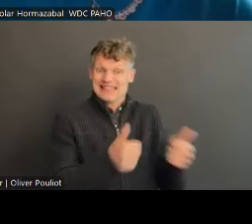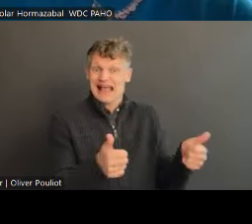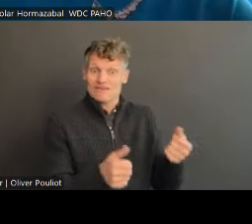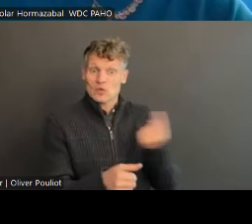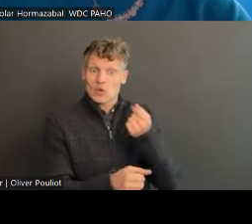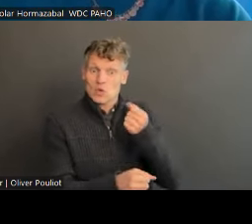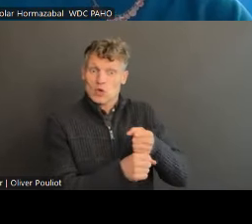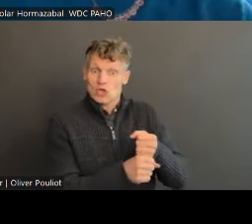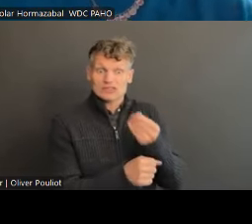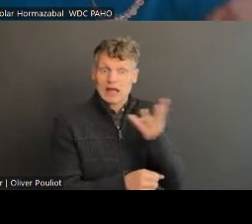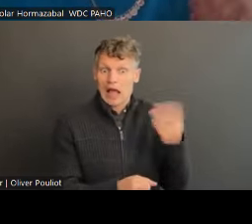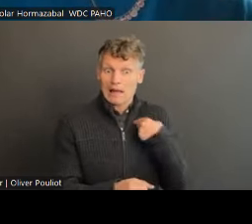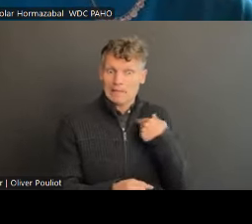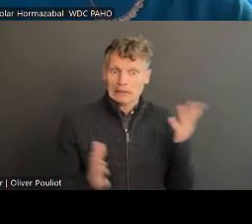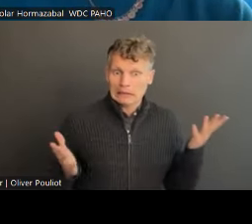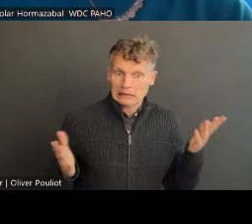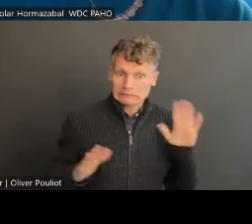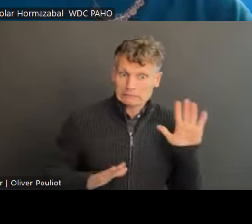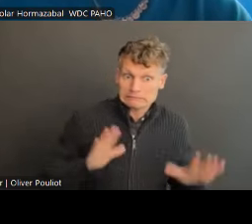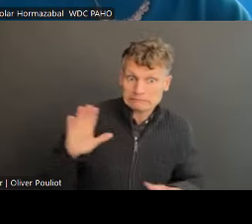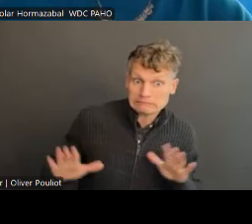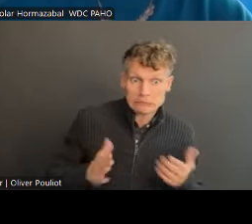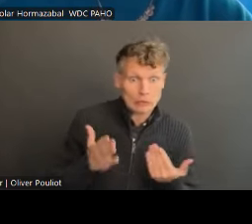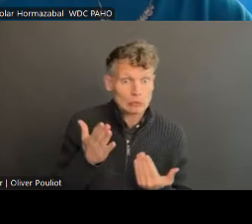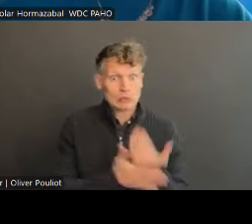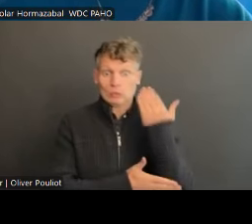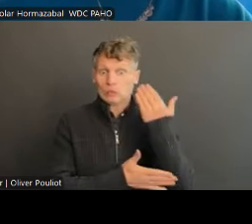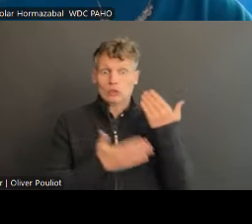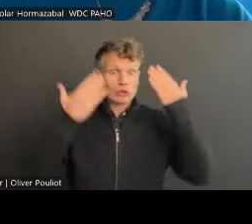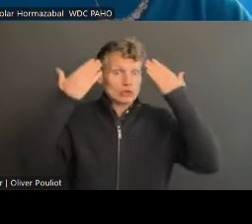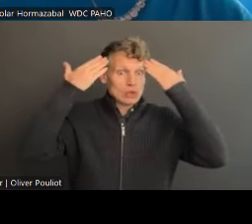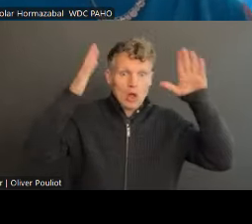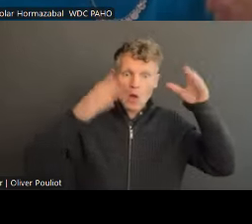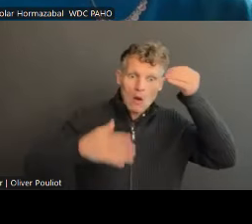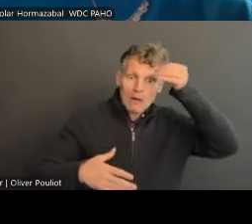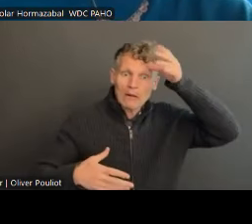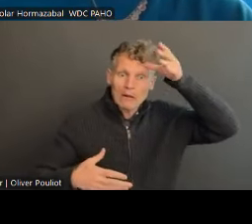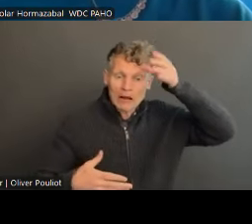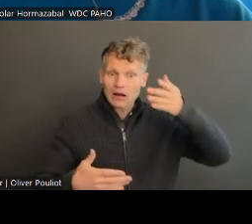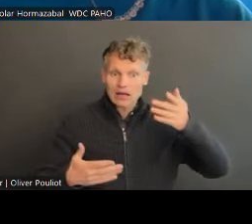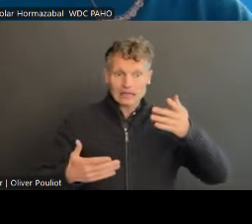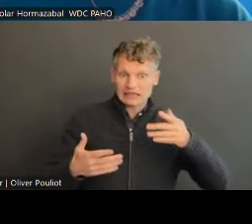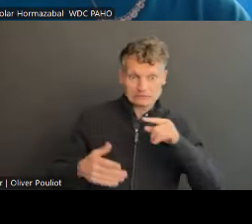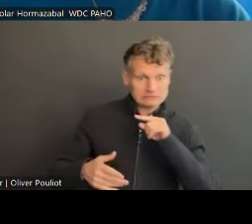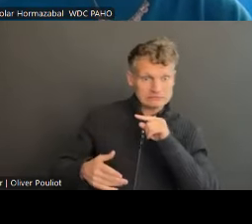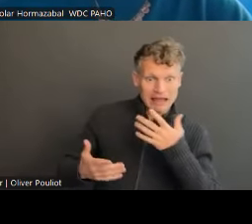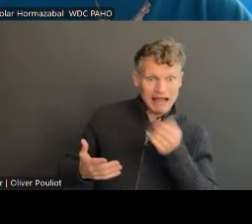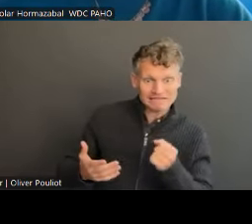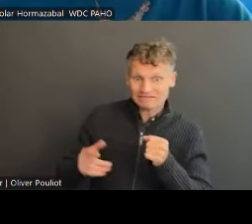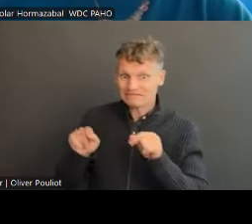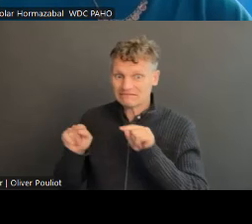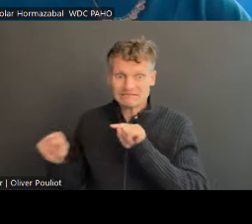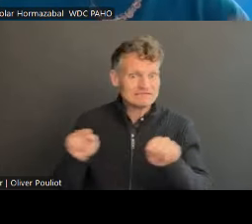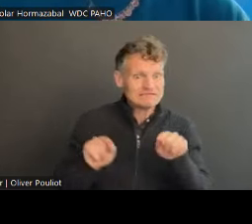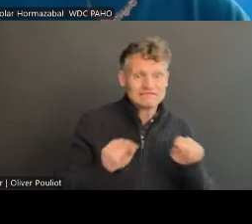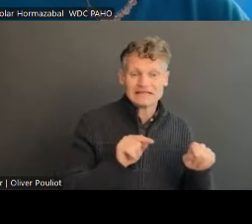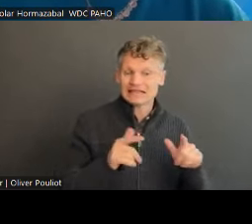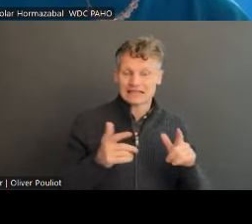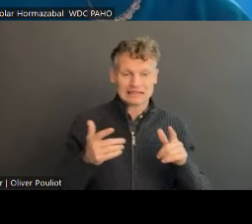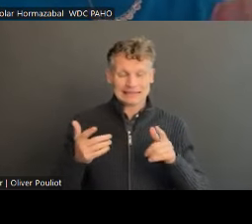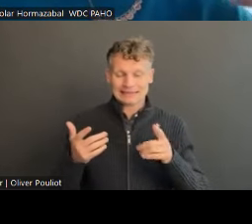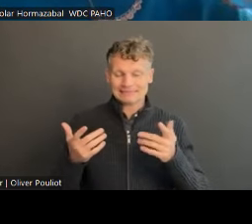take. They don't really know what resources are available in their community when we're talking about social participation in terms of